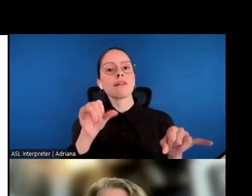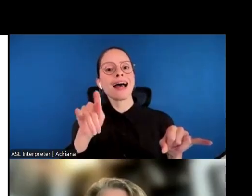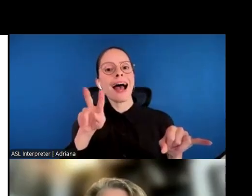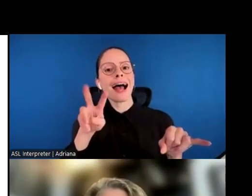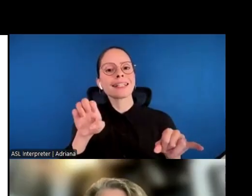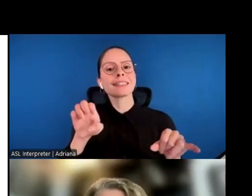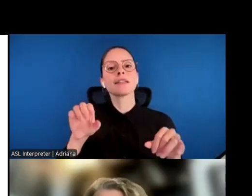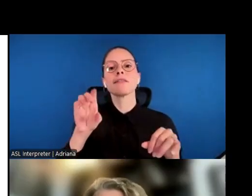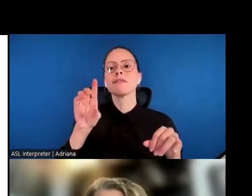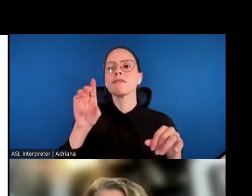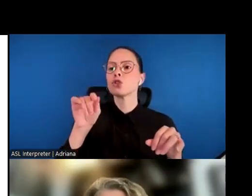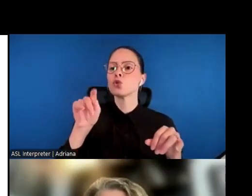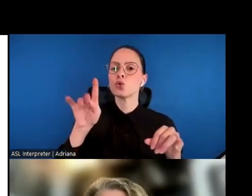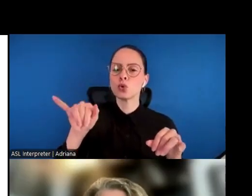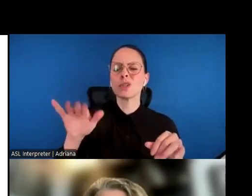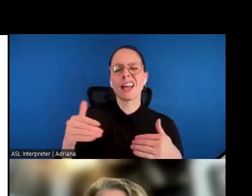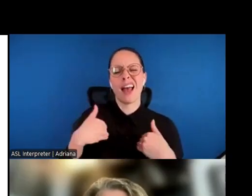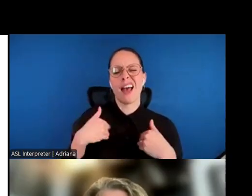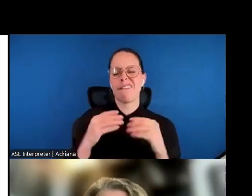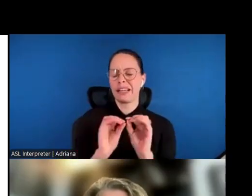is a clear set of